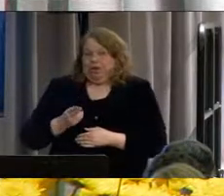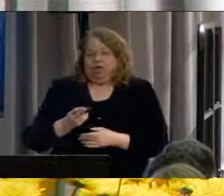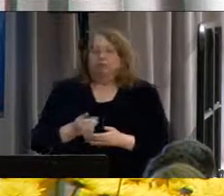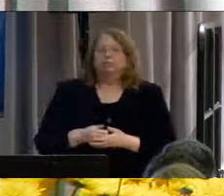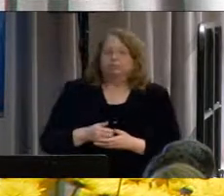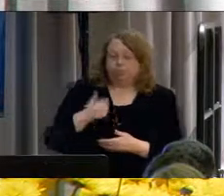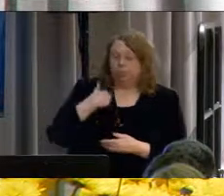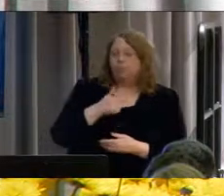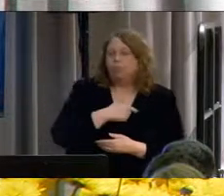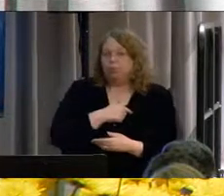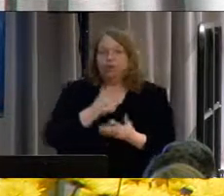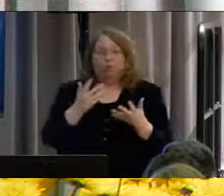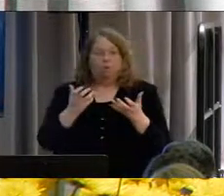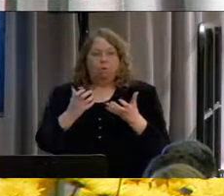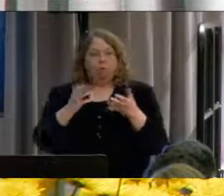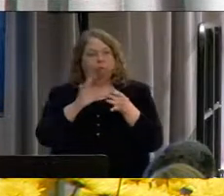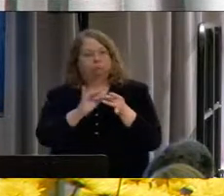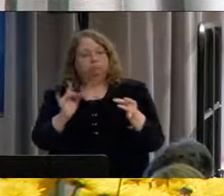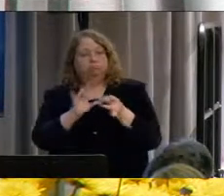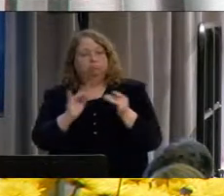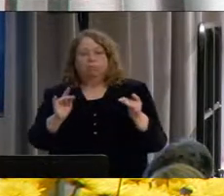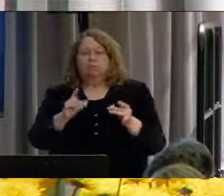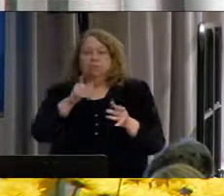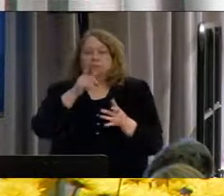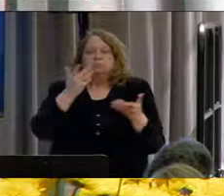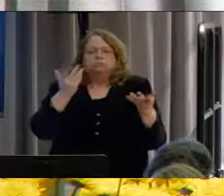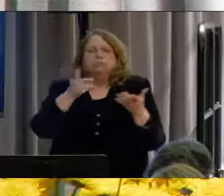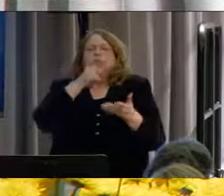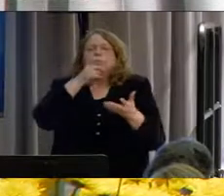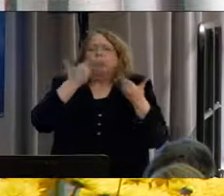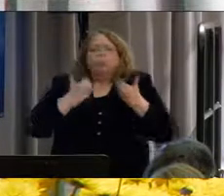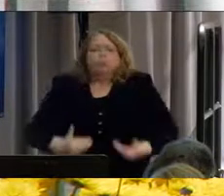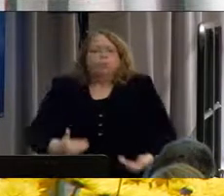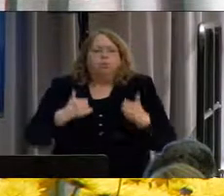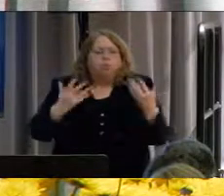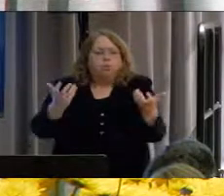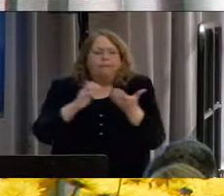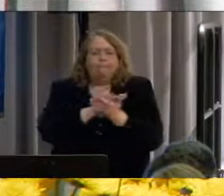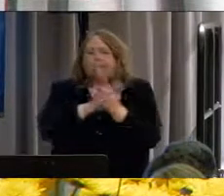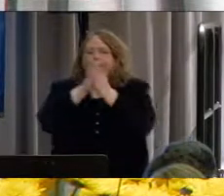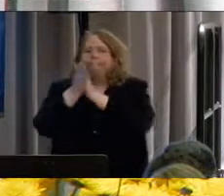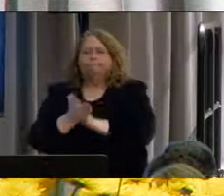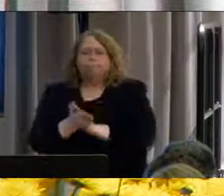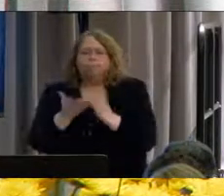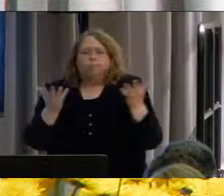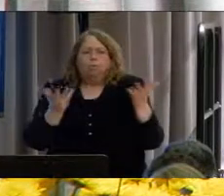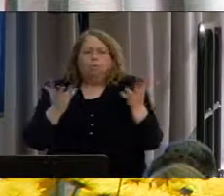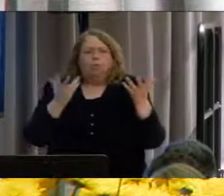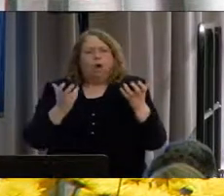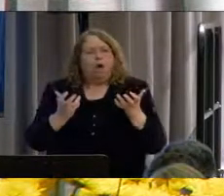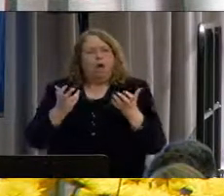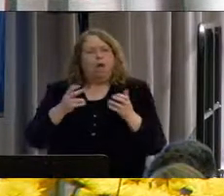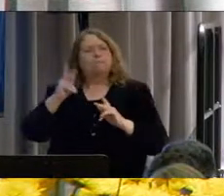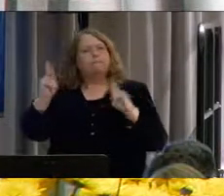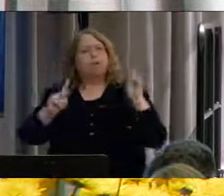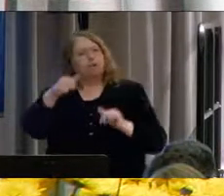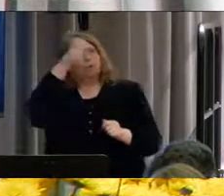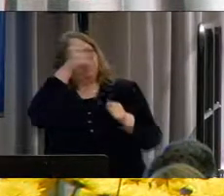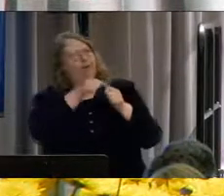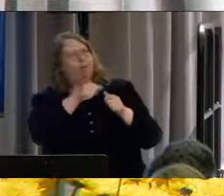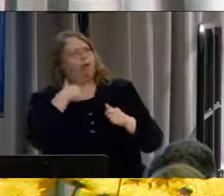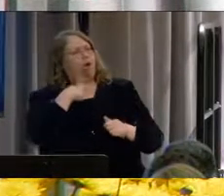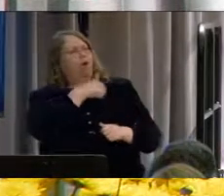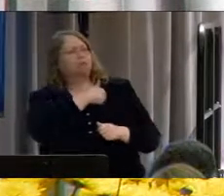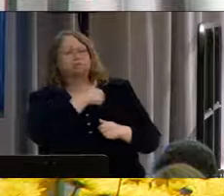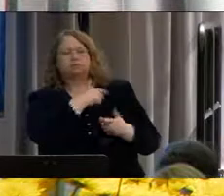to tell is the story of who we want to be and what we want to be remembered for. It's passing on